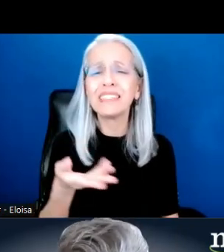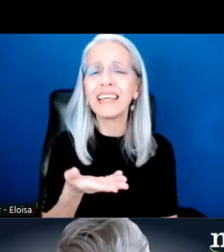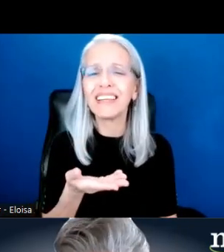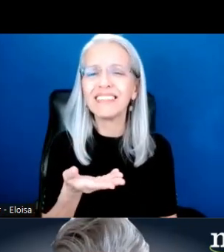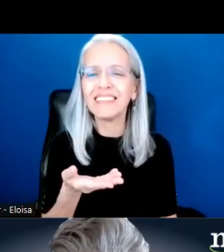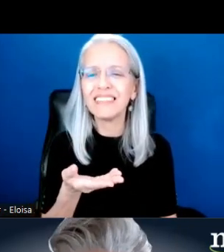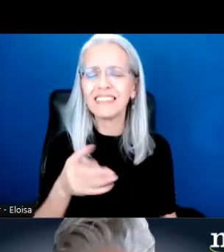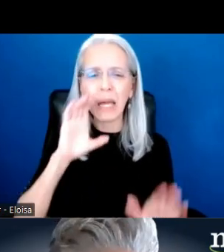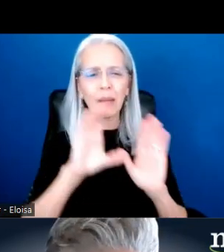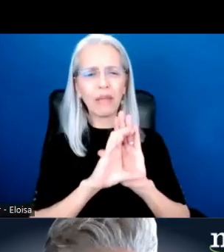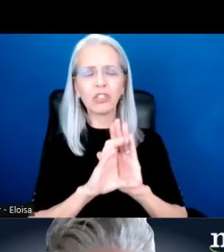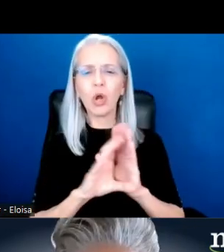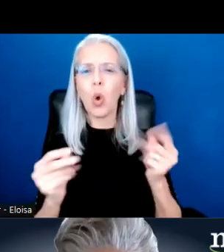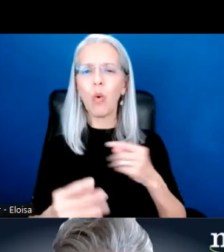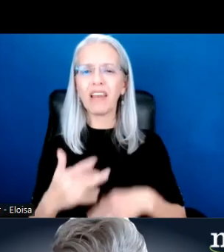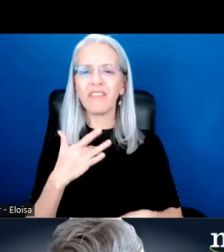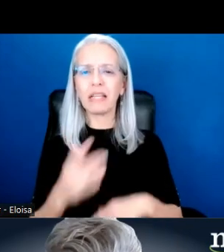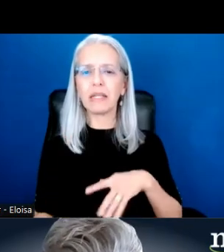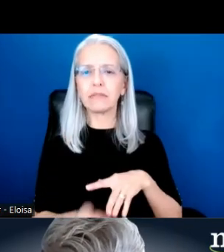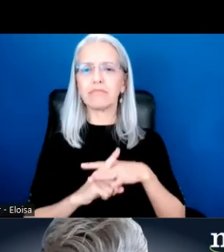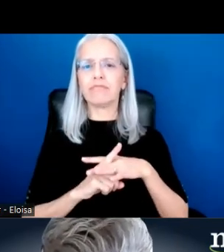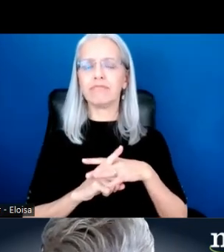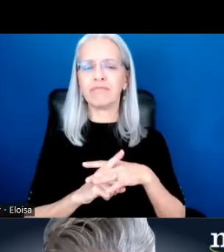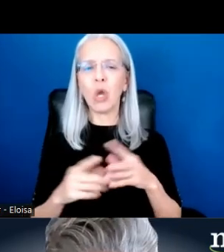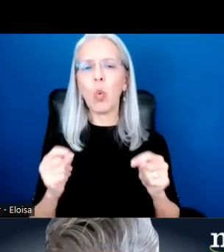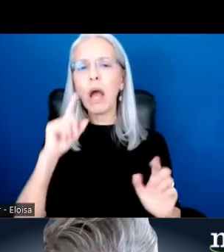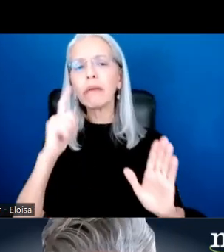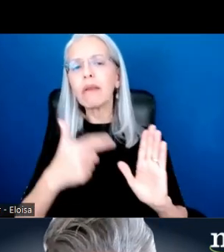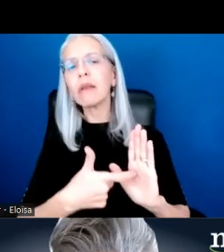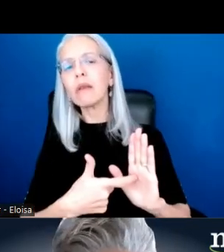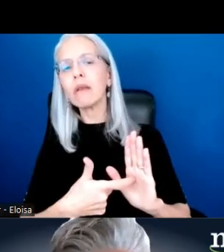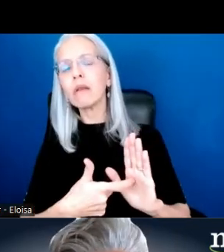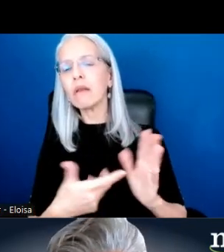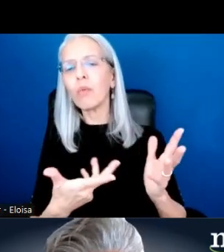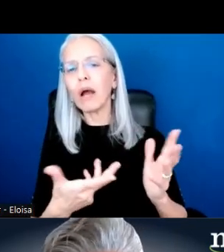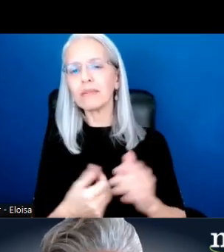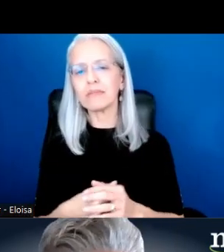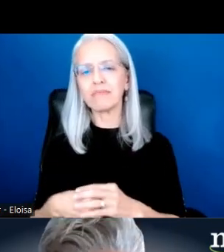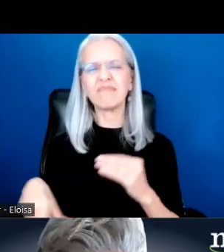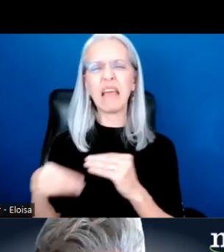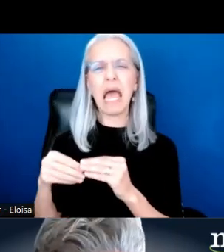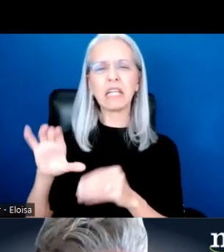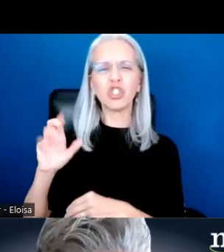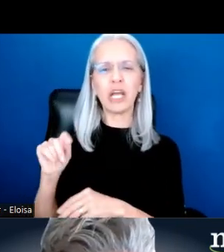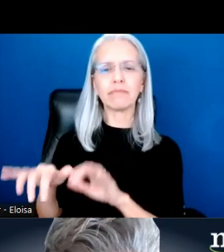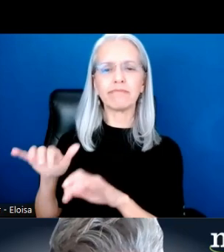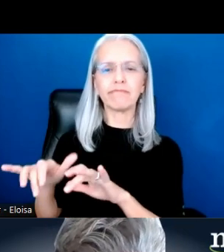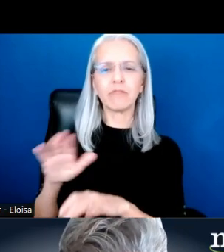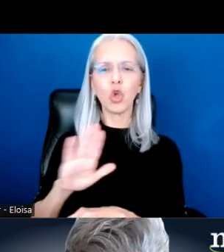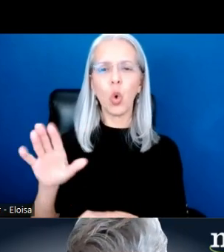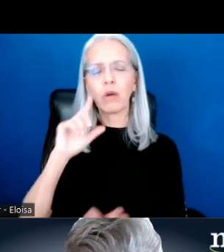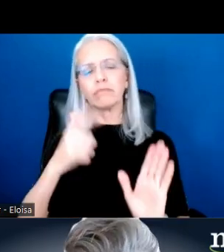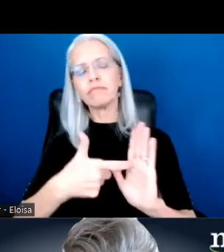picture? What feelings come up from you? What observations? Write them in the chat. Write your